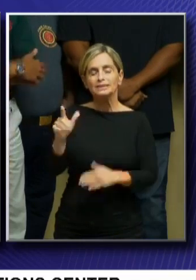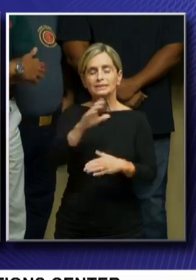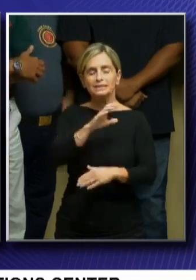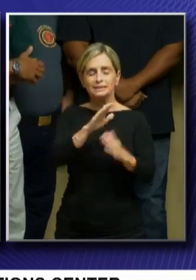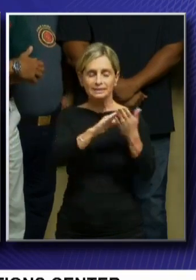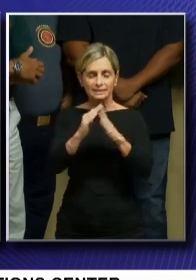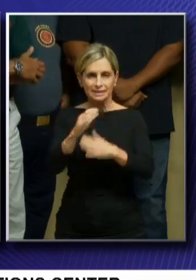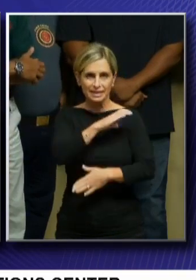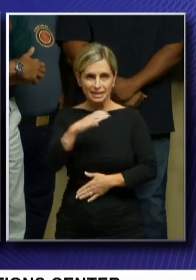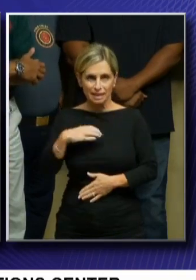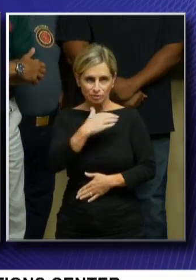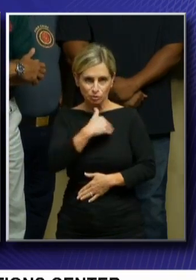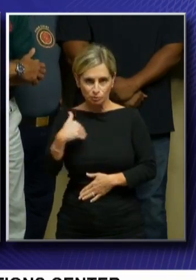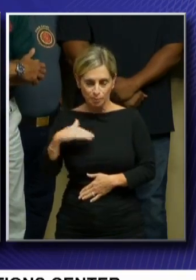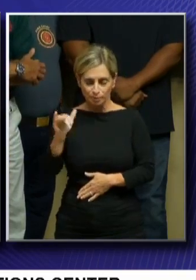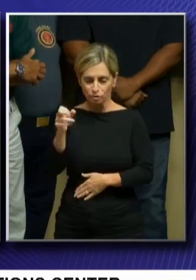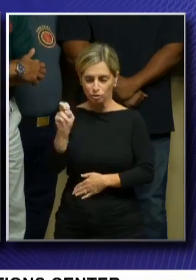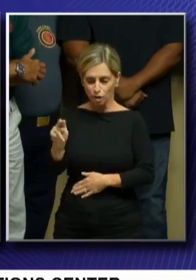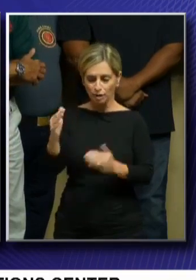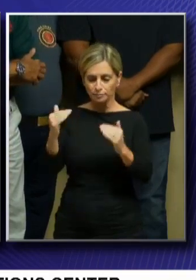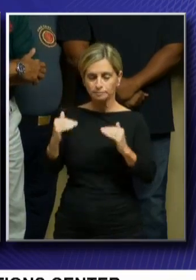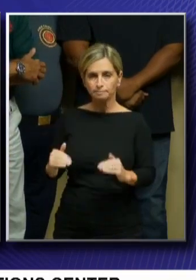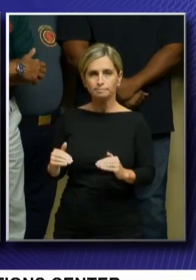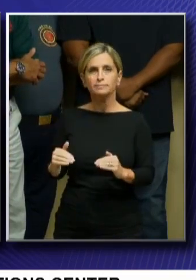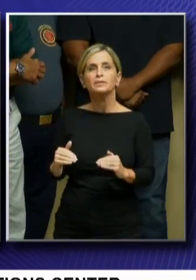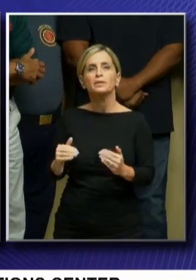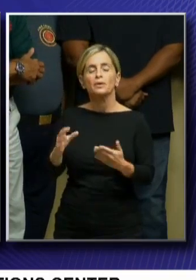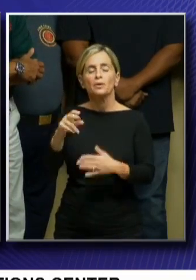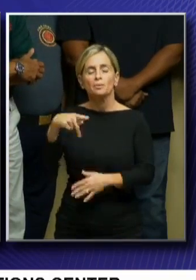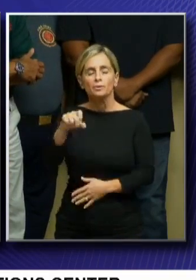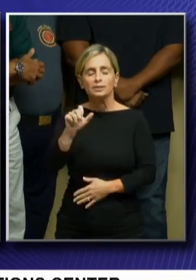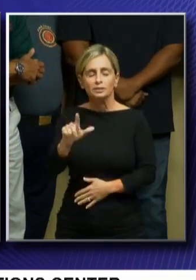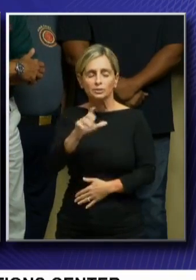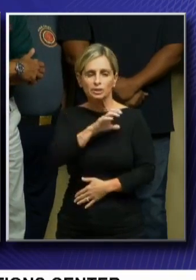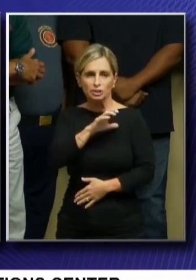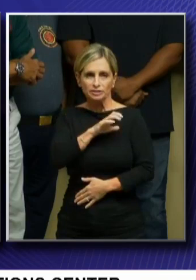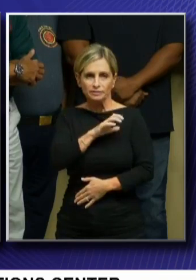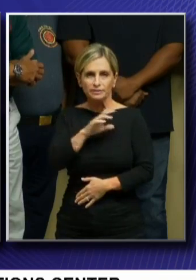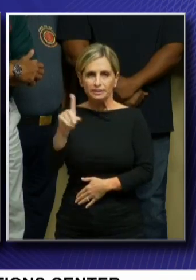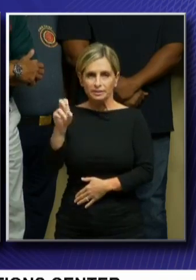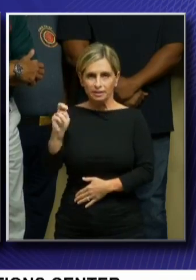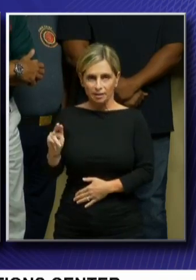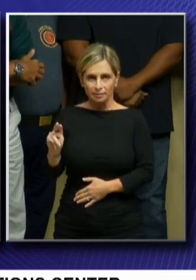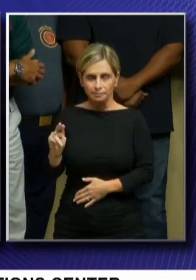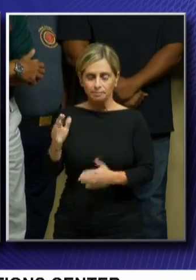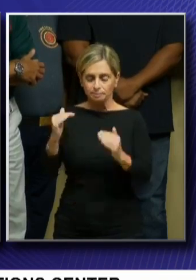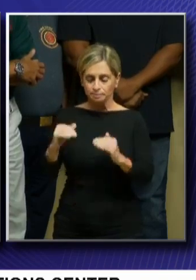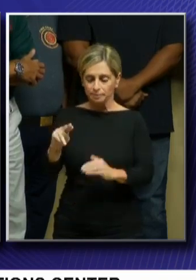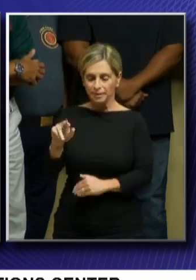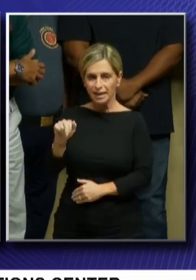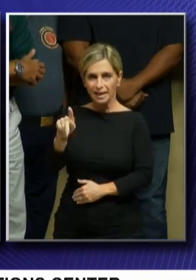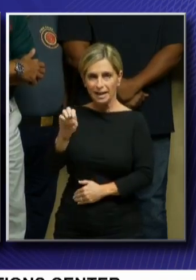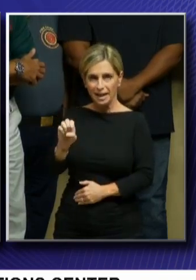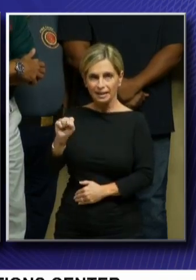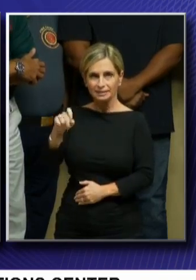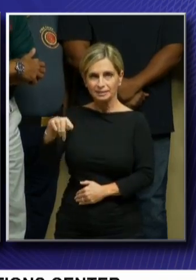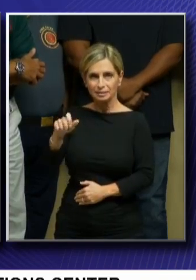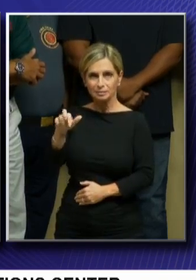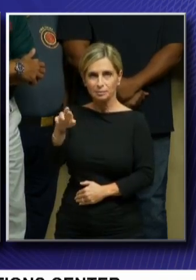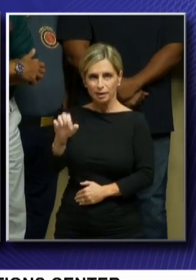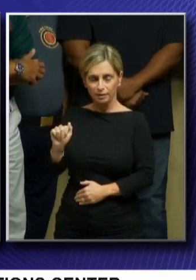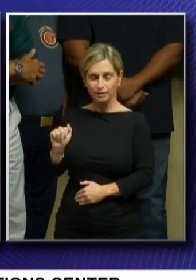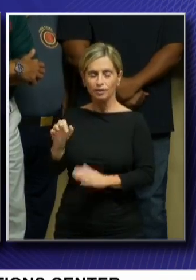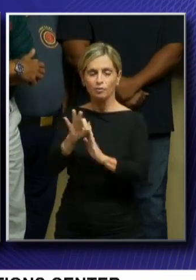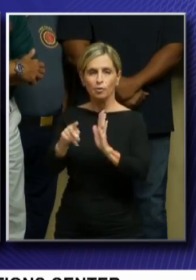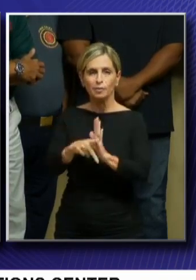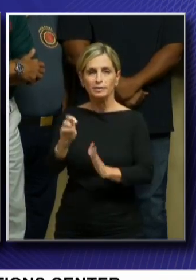Carvelli, Port St. Lucie Police Chief John Bulldog, St. Lucie County Fire Chief Nate Sparrow, Fort Pierce Mayor Linda